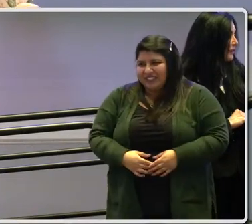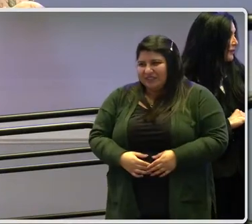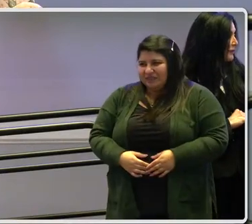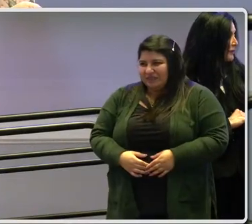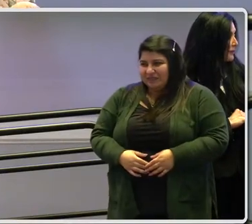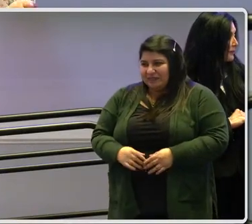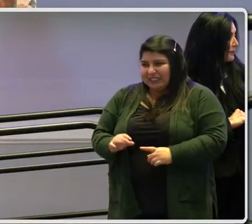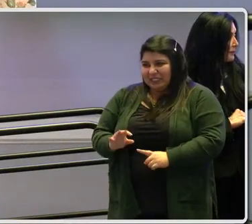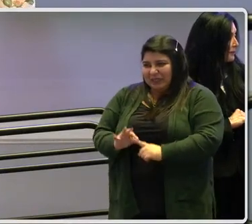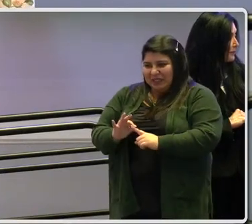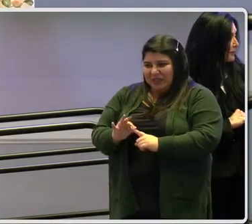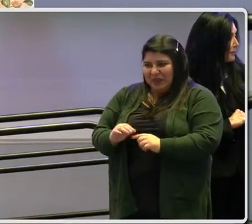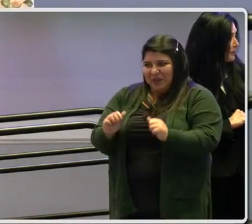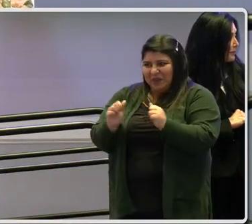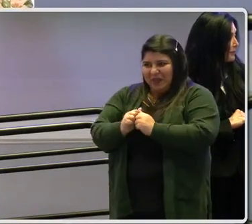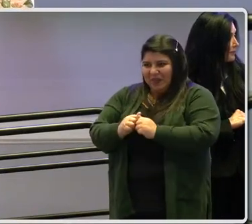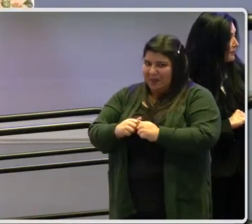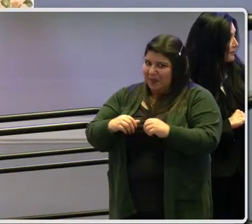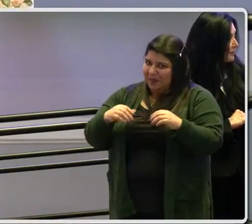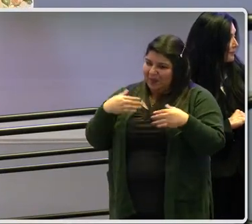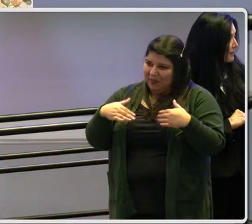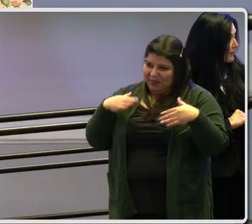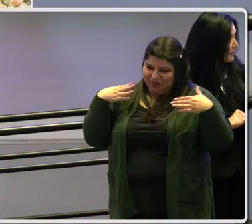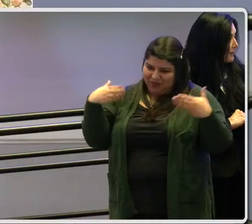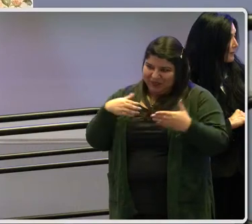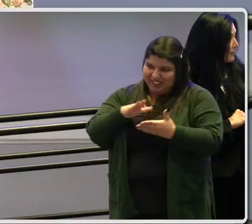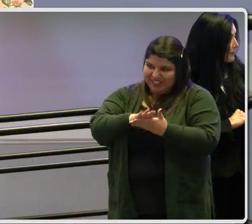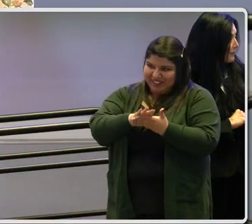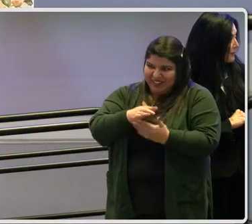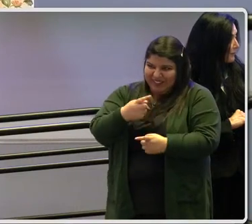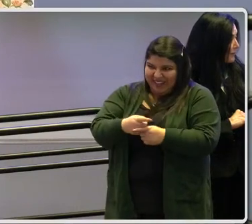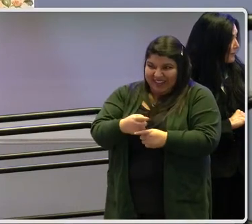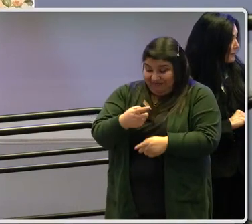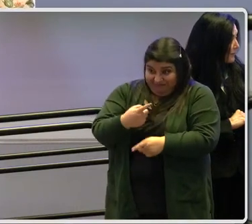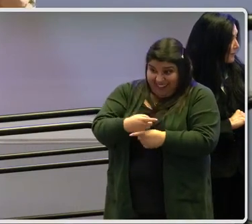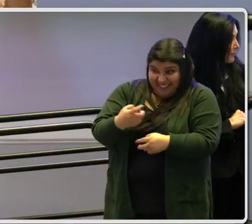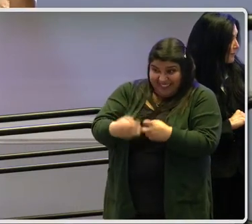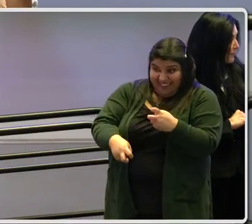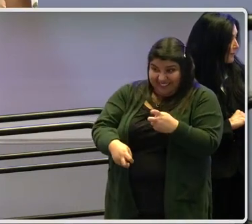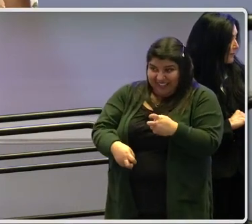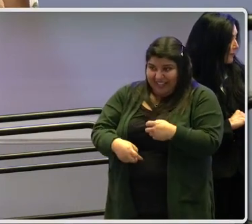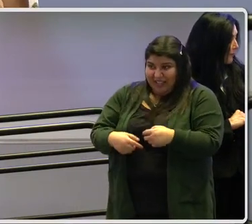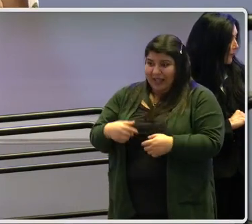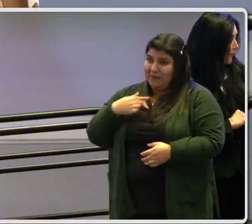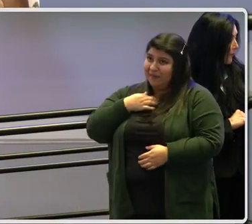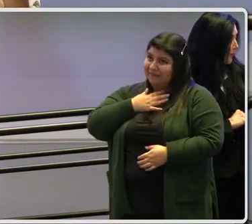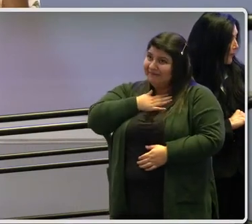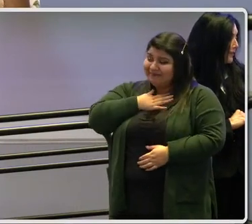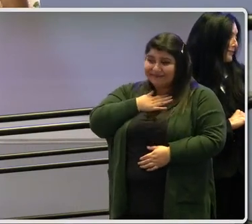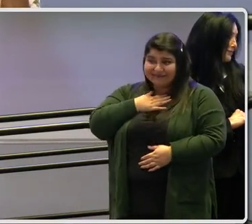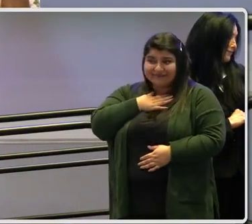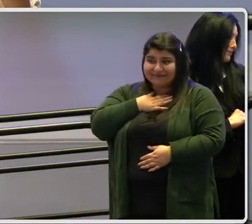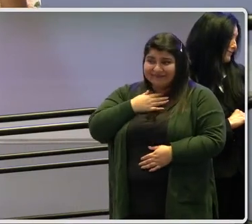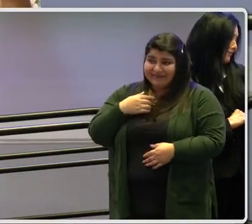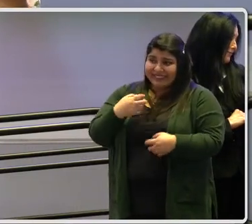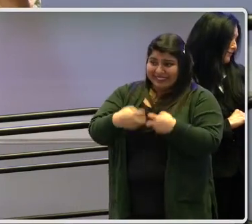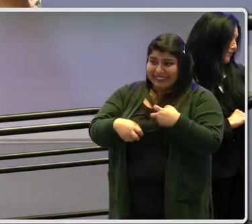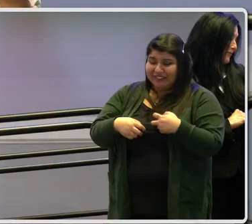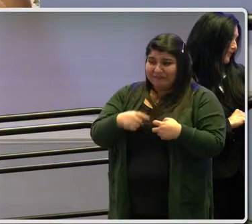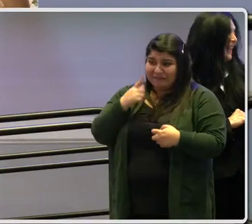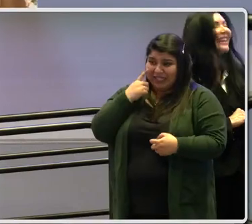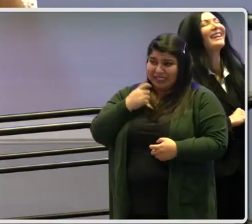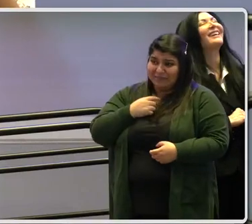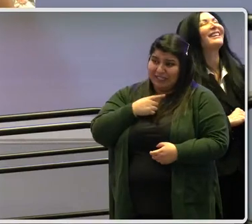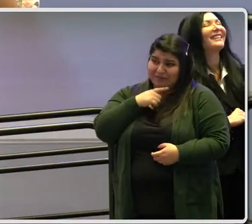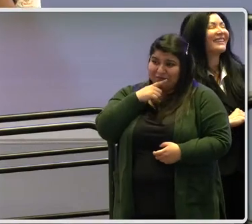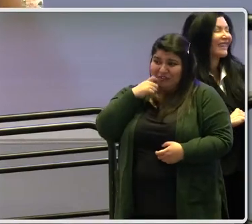Especially of disciplinary bounds, right? So very much, I'm very thankful to have this person. Like, I'm choked up already, not on just my dry spit,